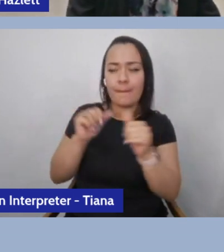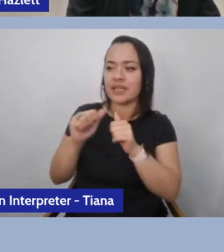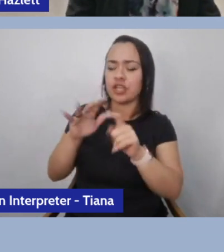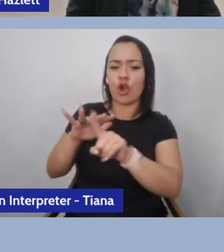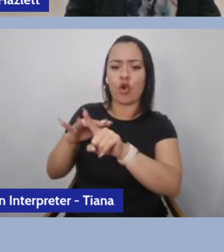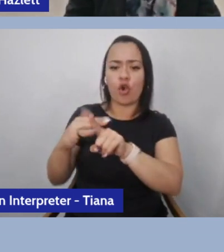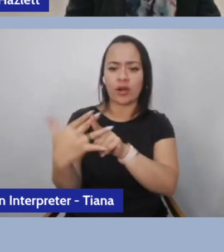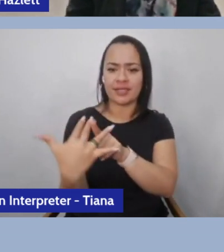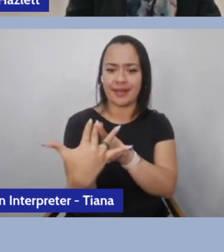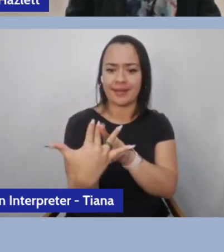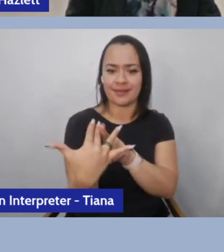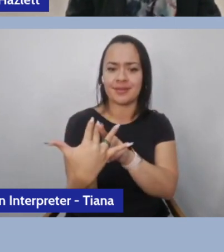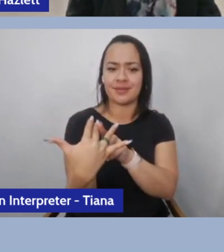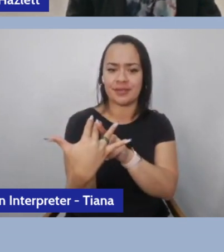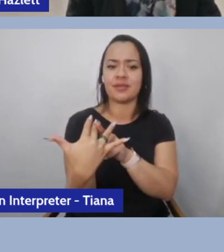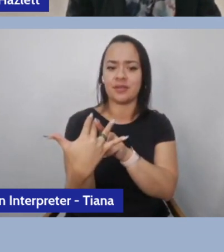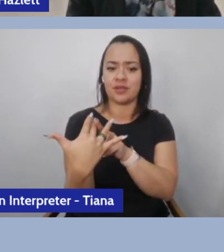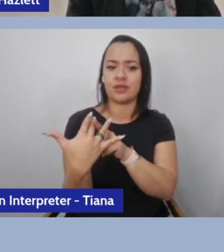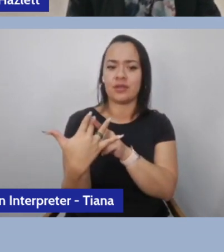that we're trying to